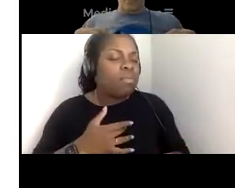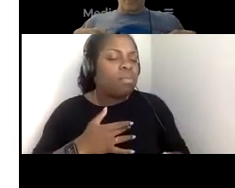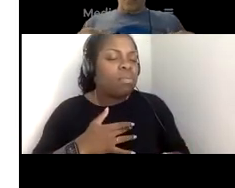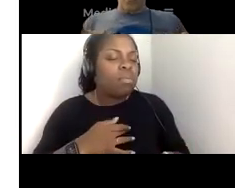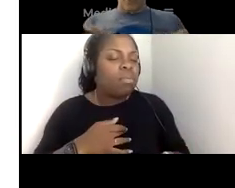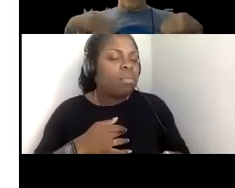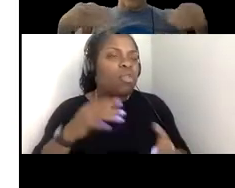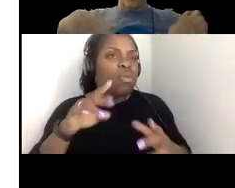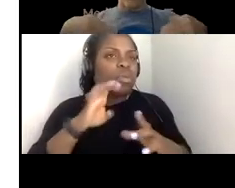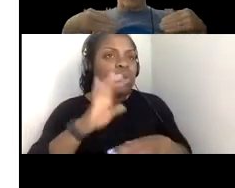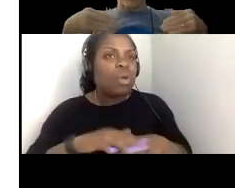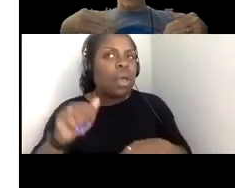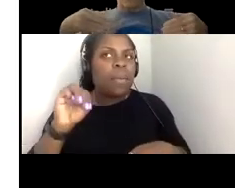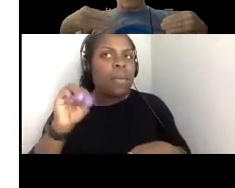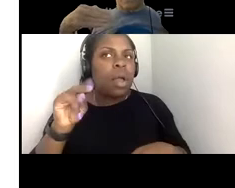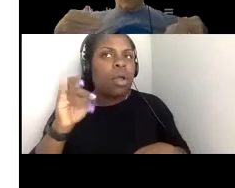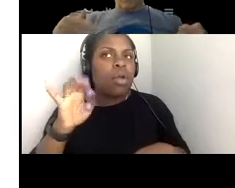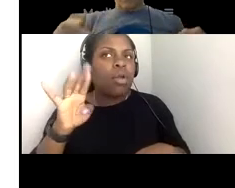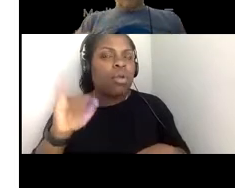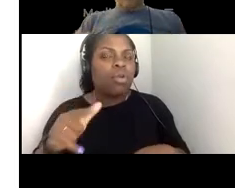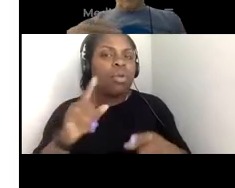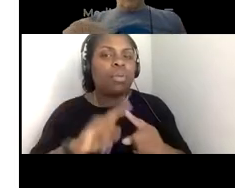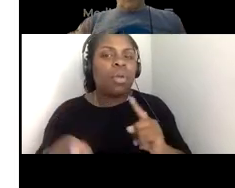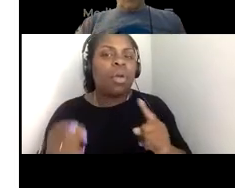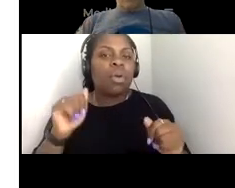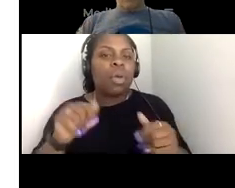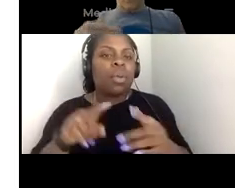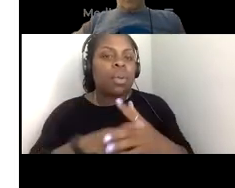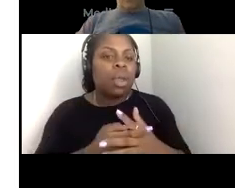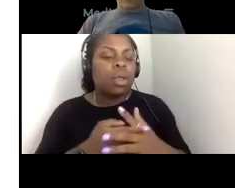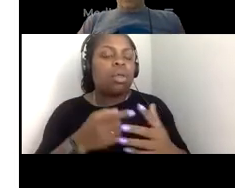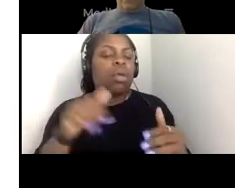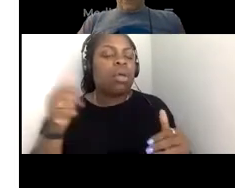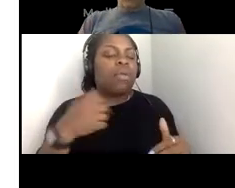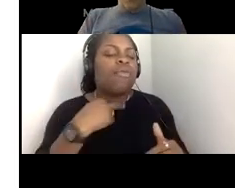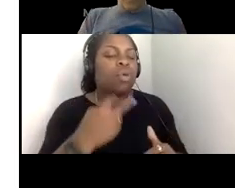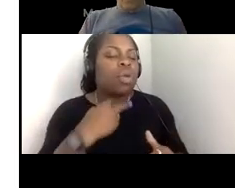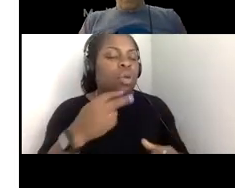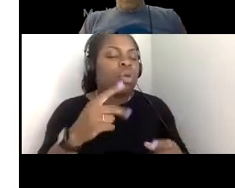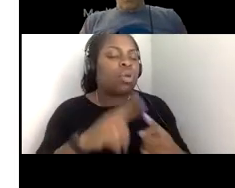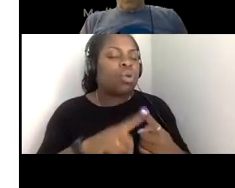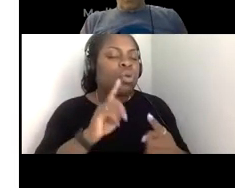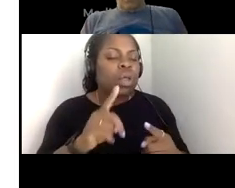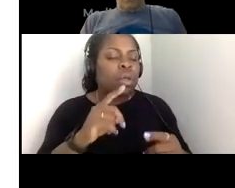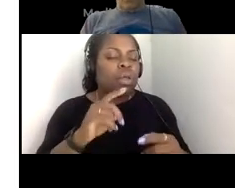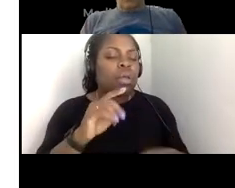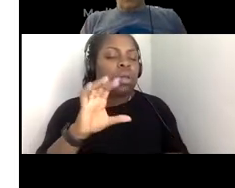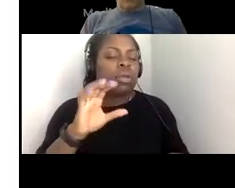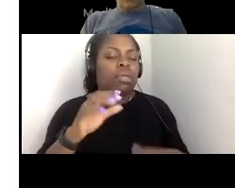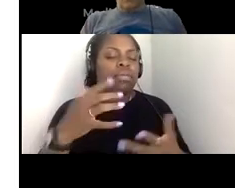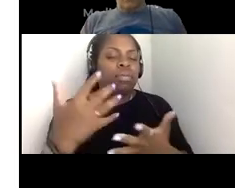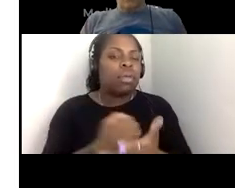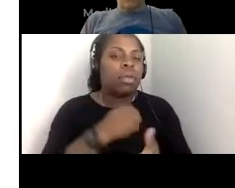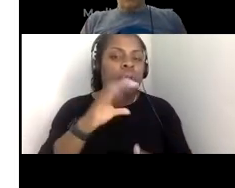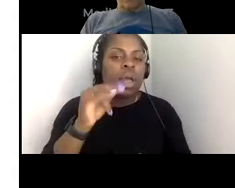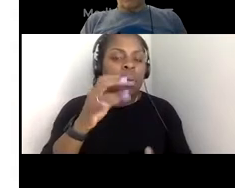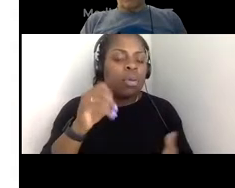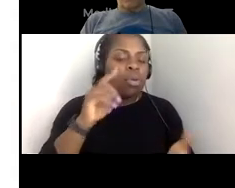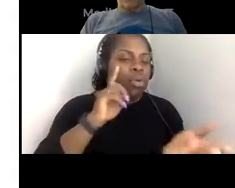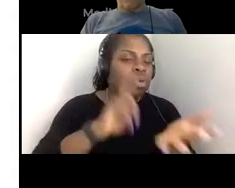be on a monitor. But I think we can begin and look at some of the other voices that we have captured in our research and in